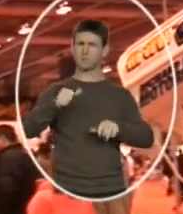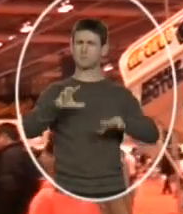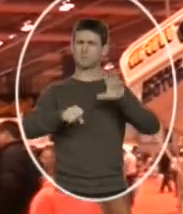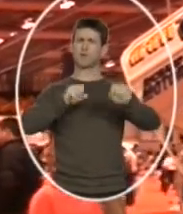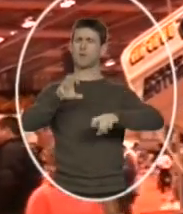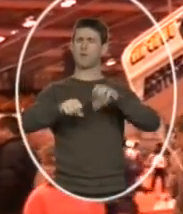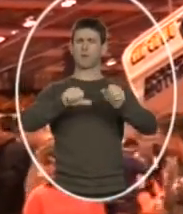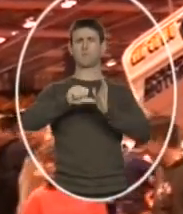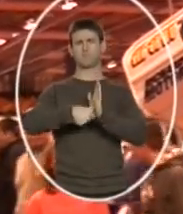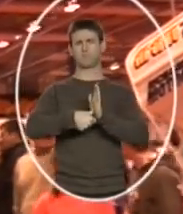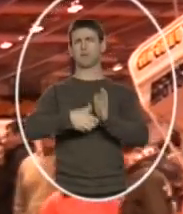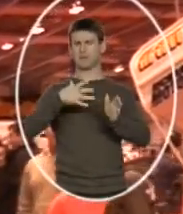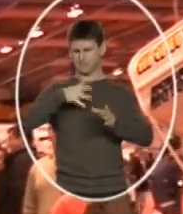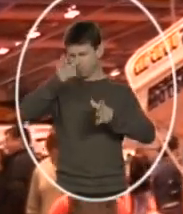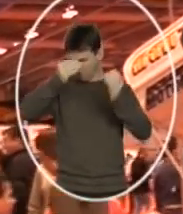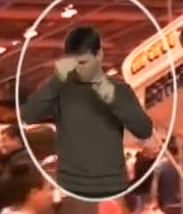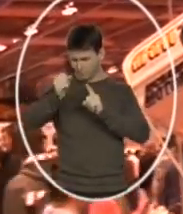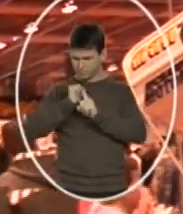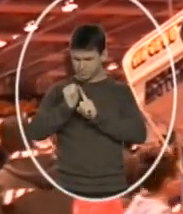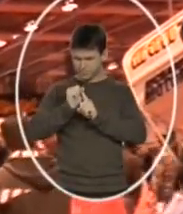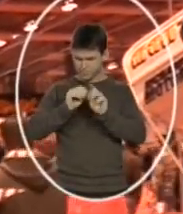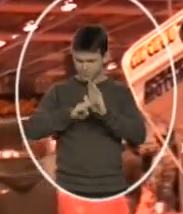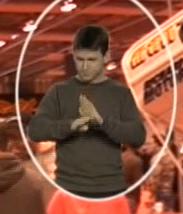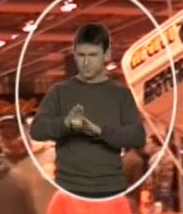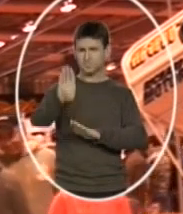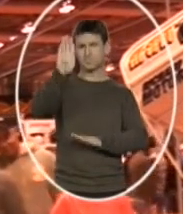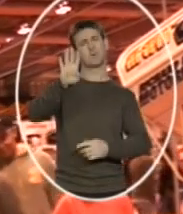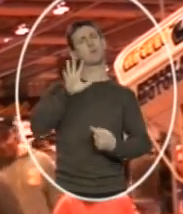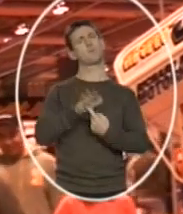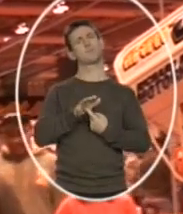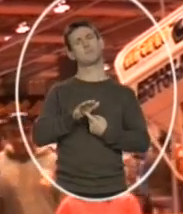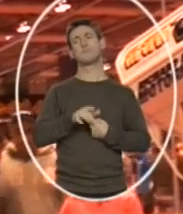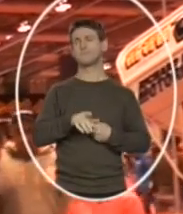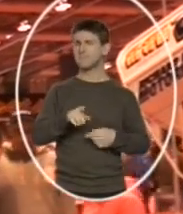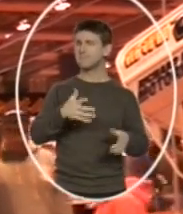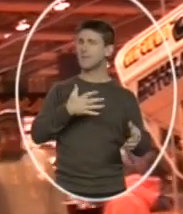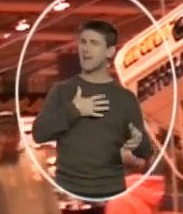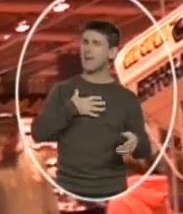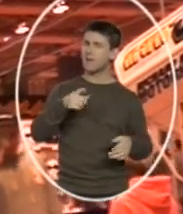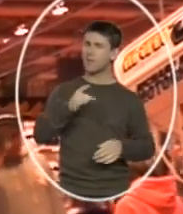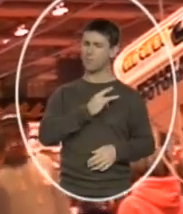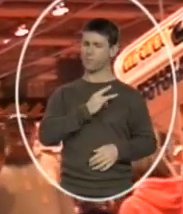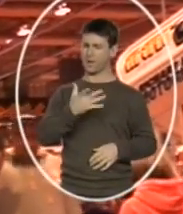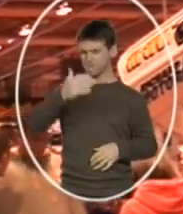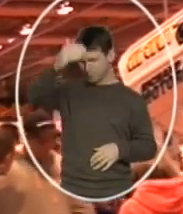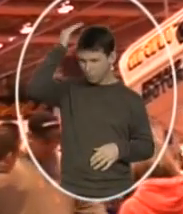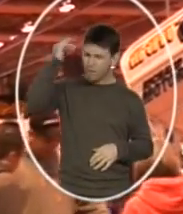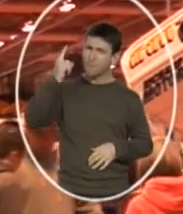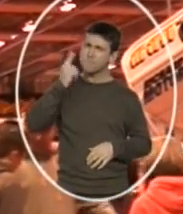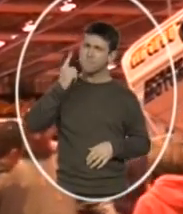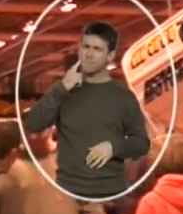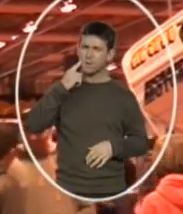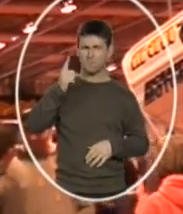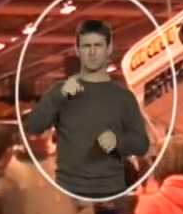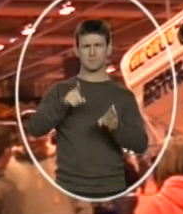with it, go forward. Because you're absolutely right. It's perhaps easier to win as a white grader, isn't it? But then when you get put back to yellow, to